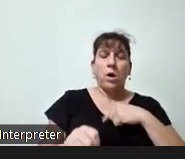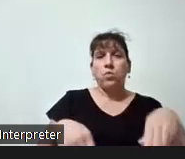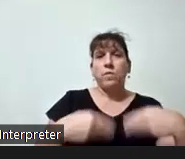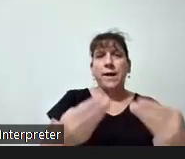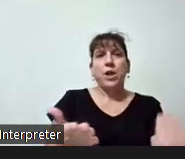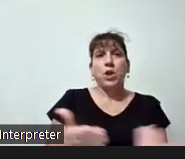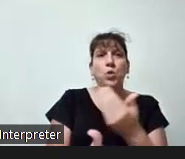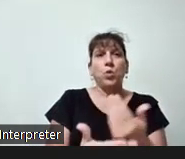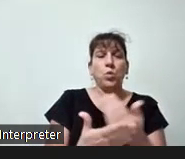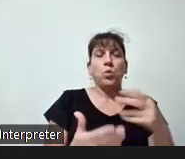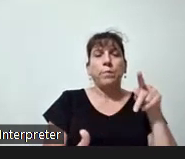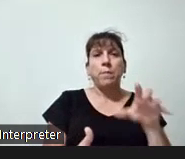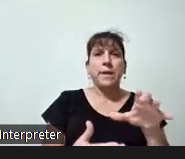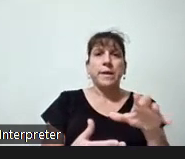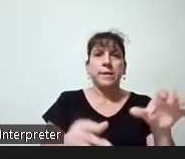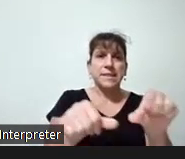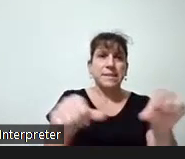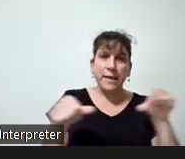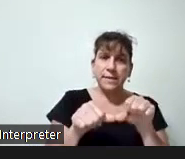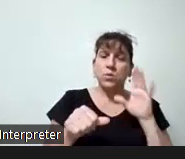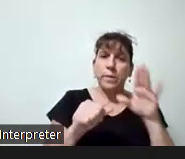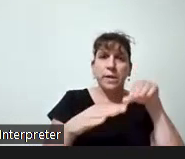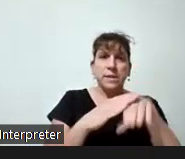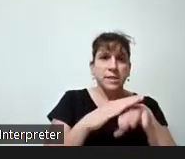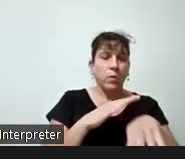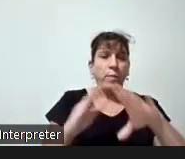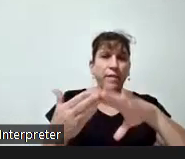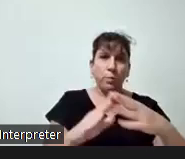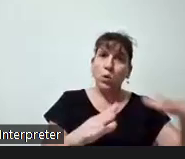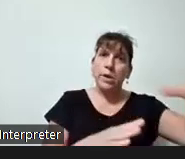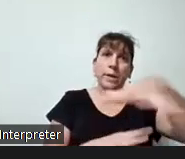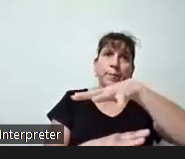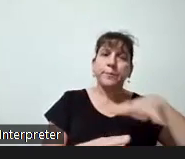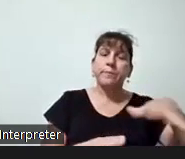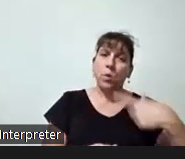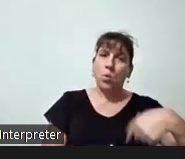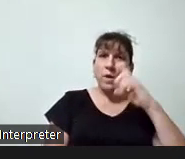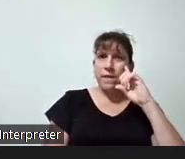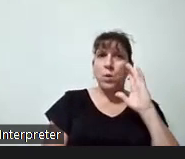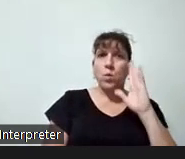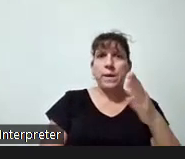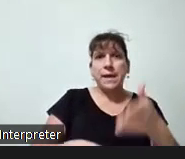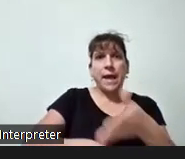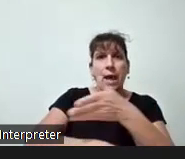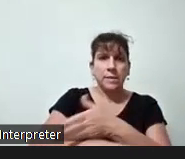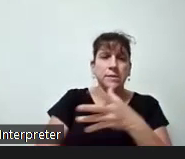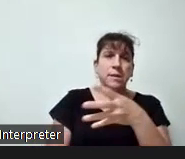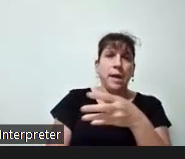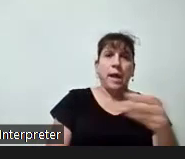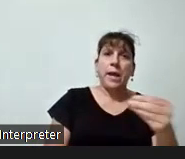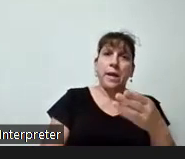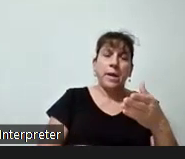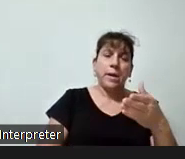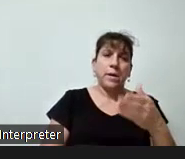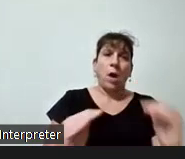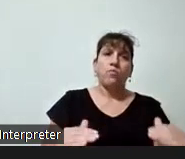new public spaces that will be accessible by the community, that we think will be enhanced and an upgrade